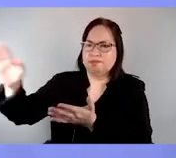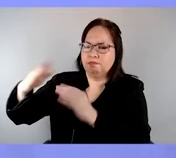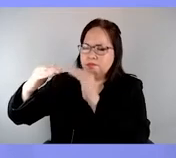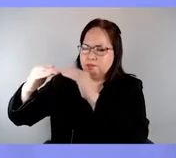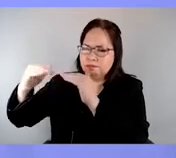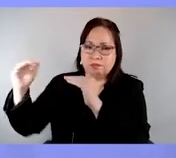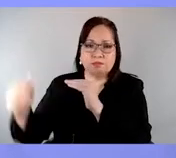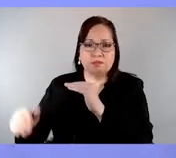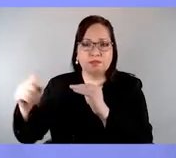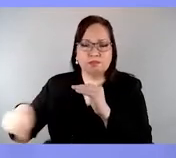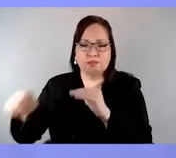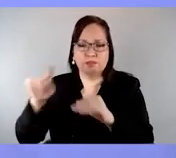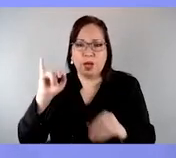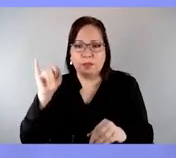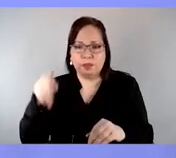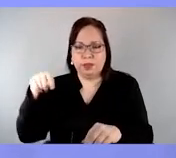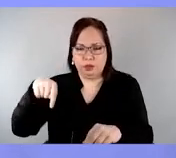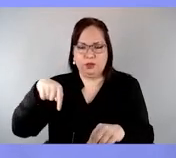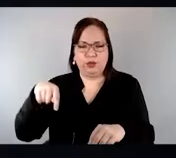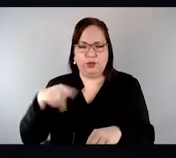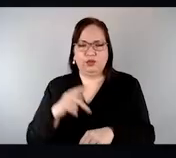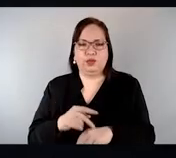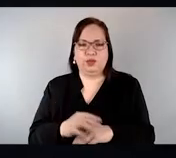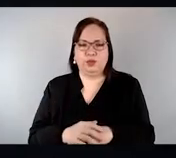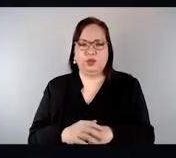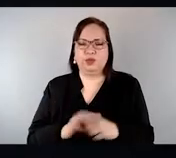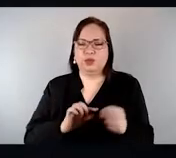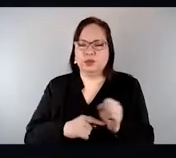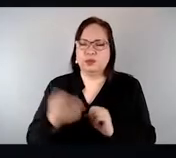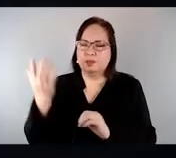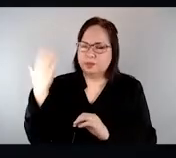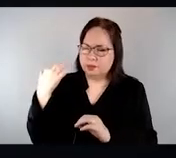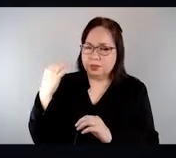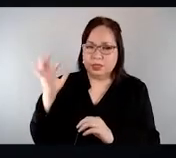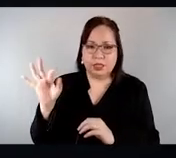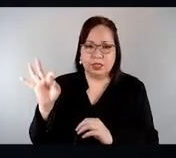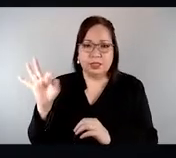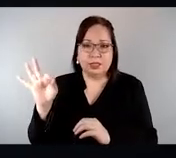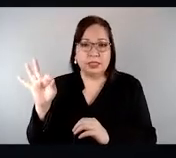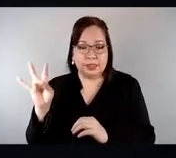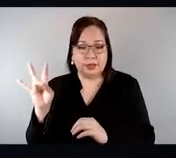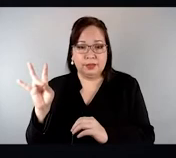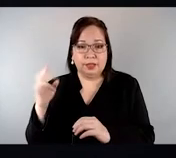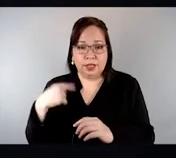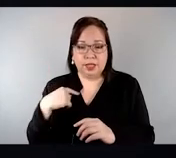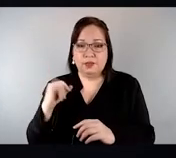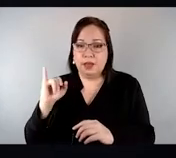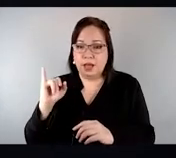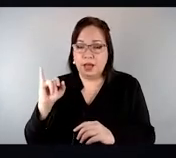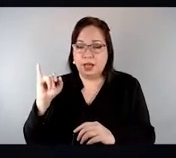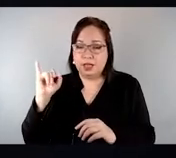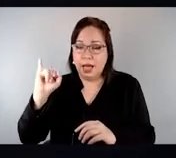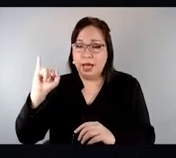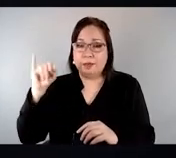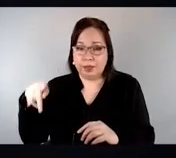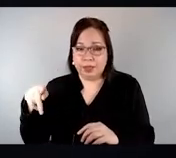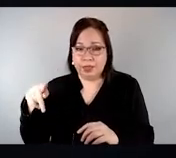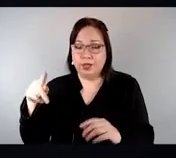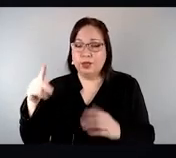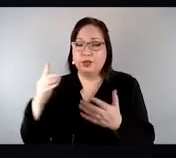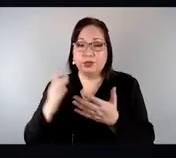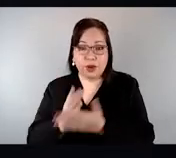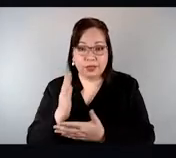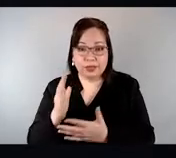of Indigenous peoples in this country. As far back as 1997, the Indigenous Peoples' Rights